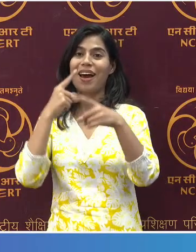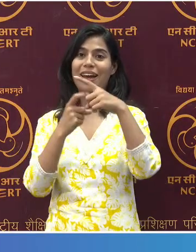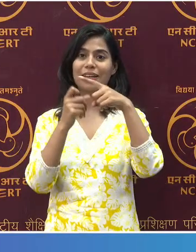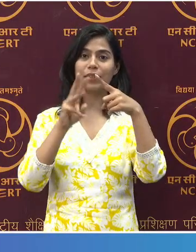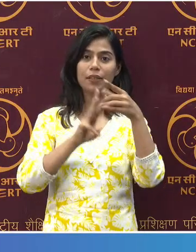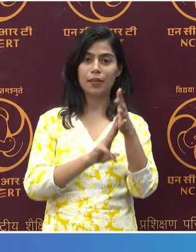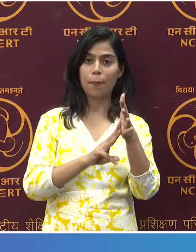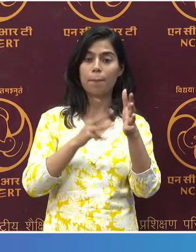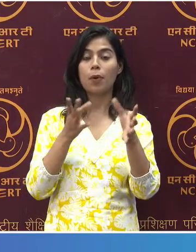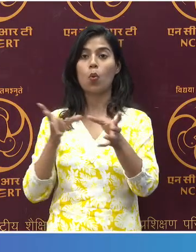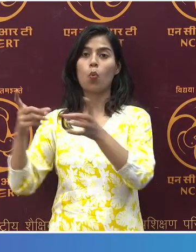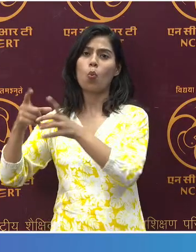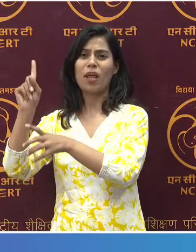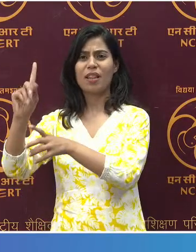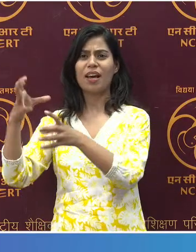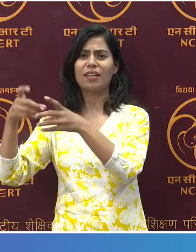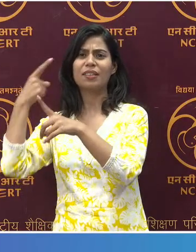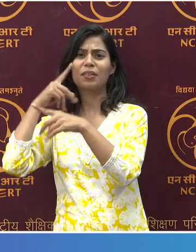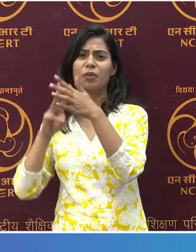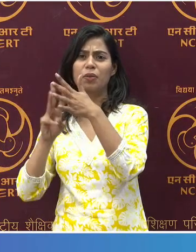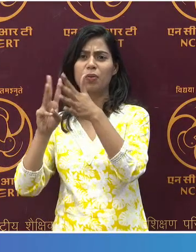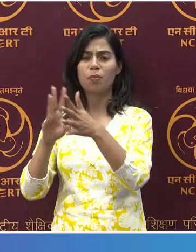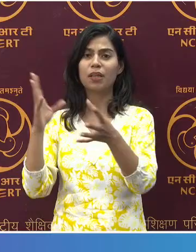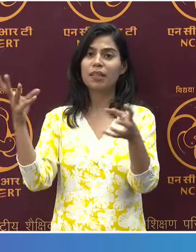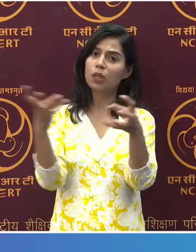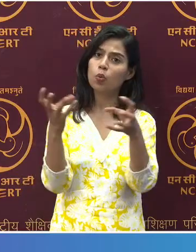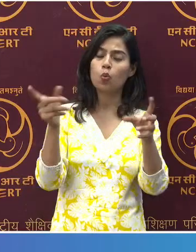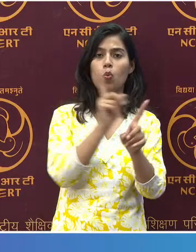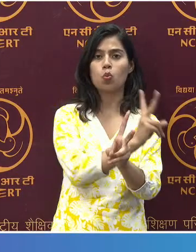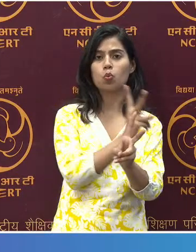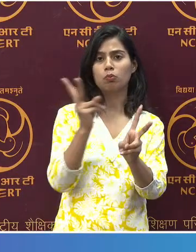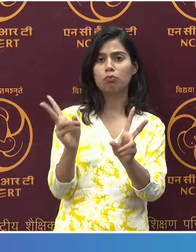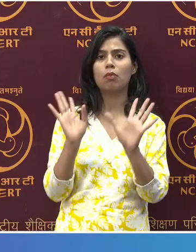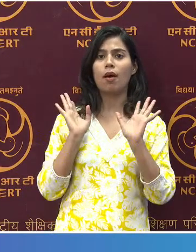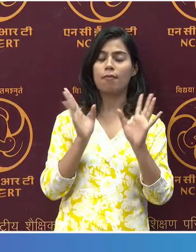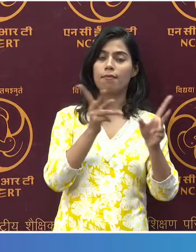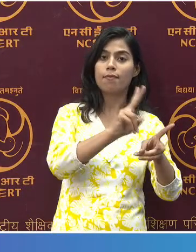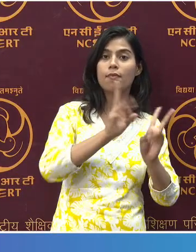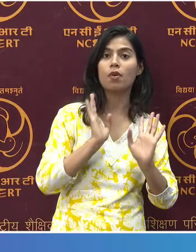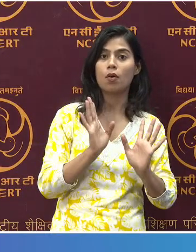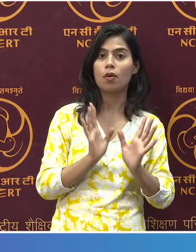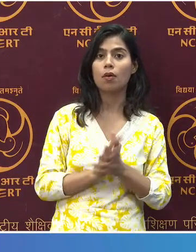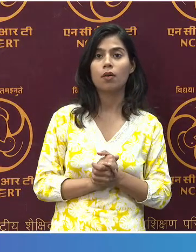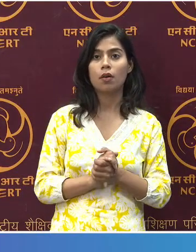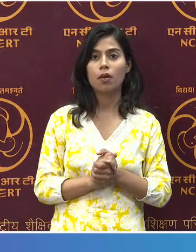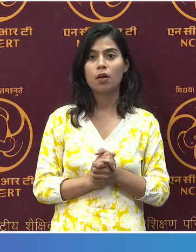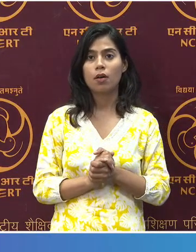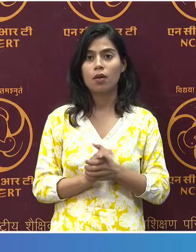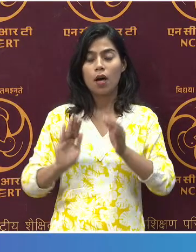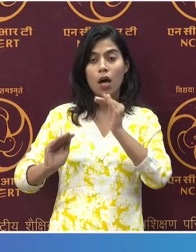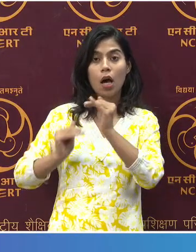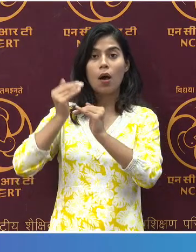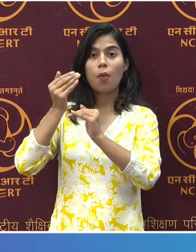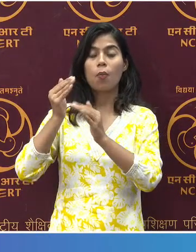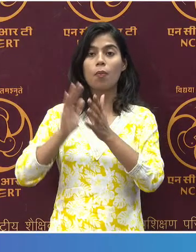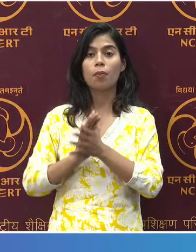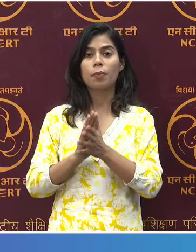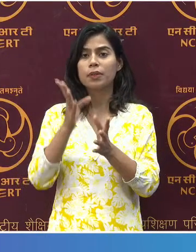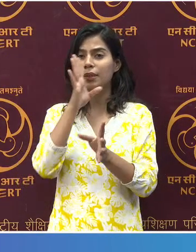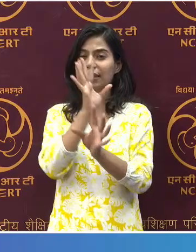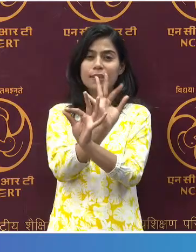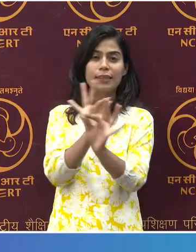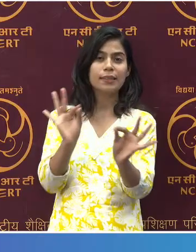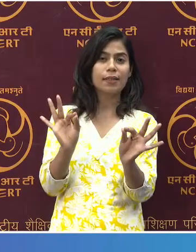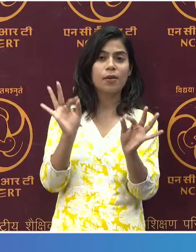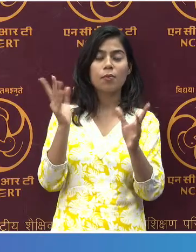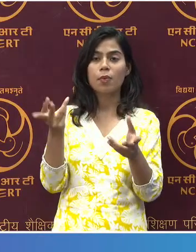the place of another. A number of products are usually formed with the higher homologous of alkanes. The simplest form